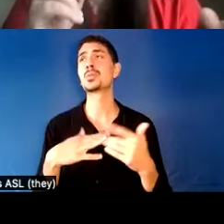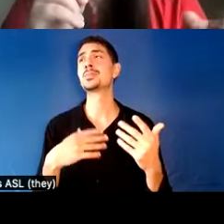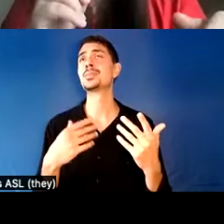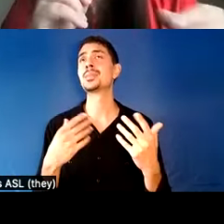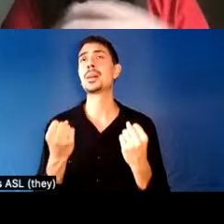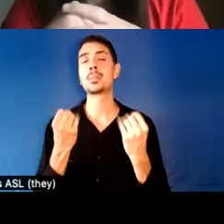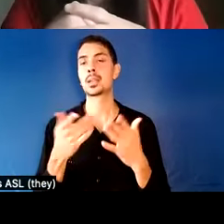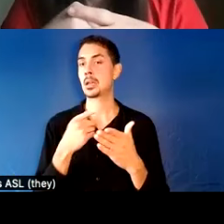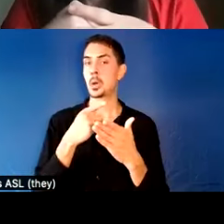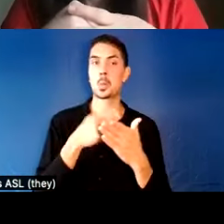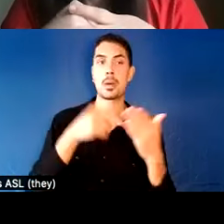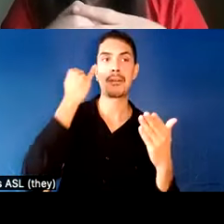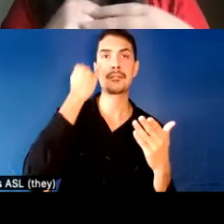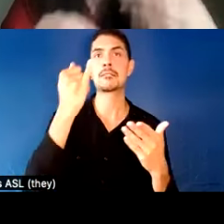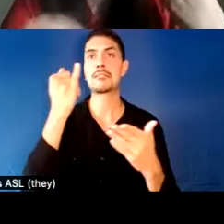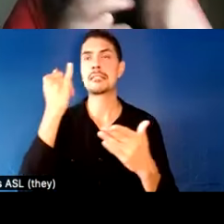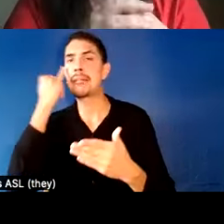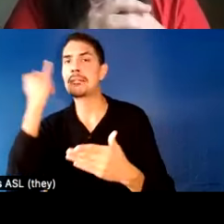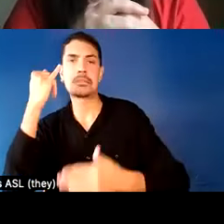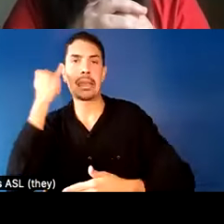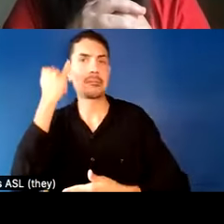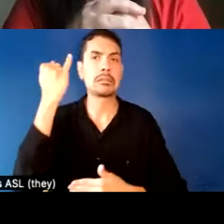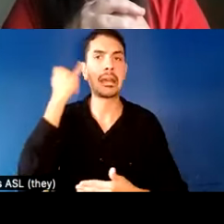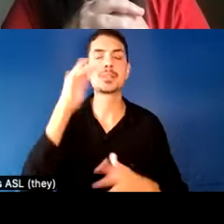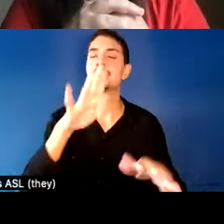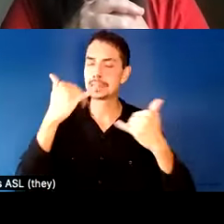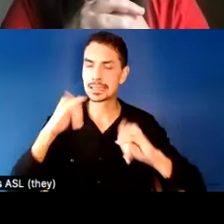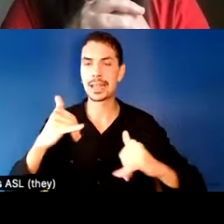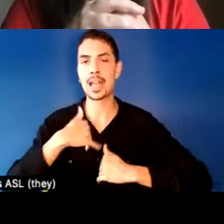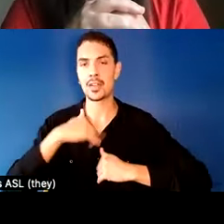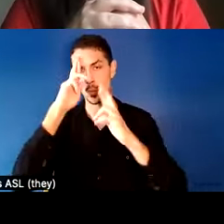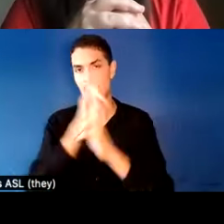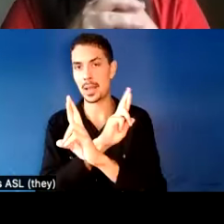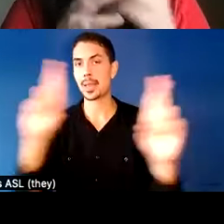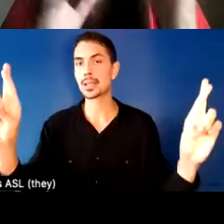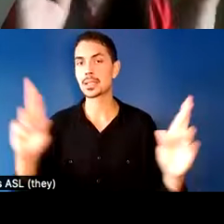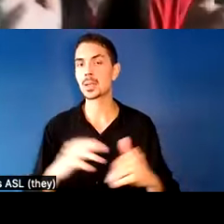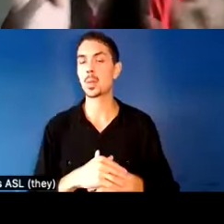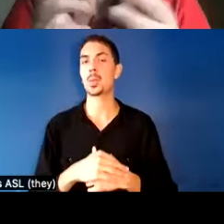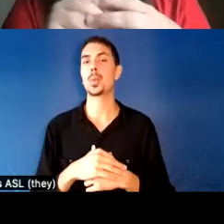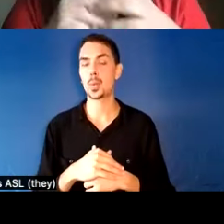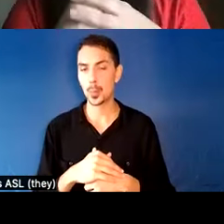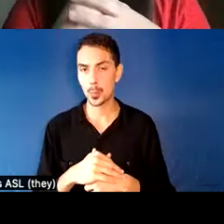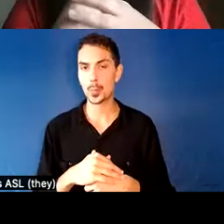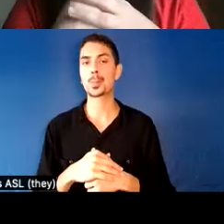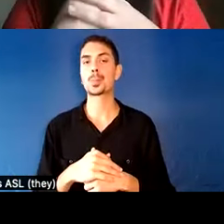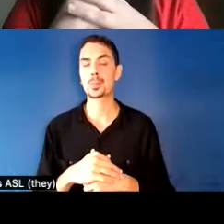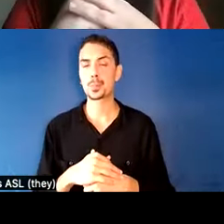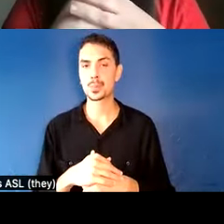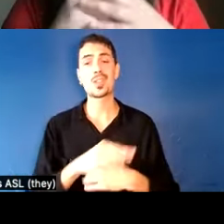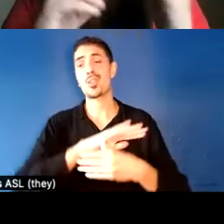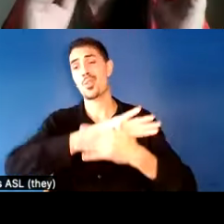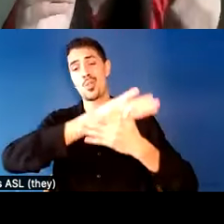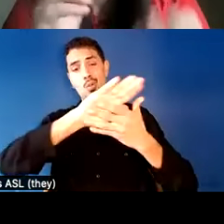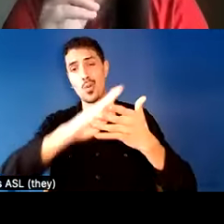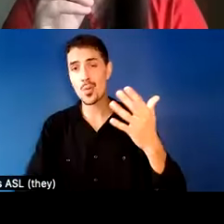what ifs in spaces, while still having respect. And so all of these things, if you're actually coming